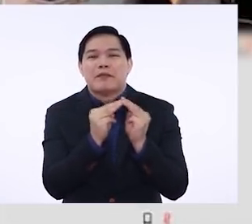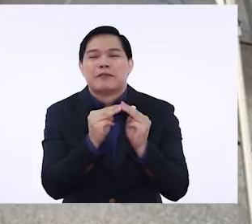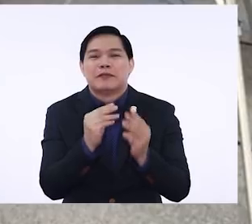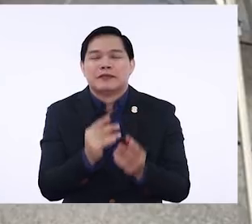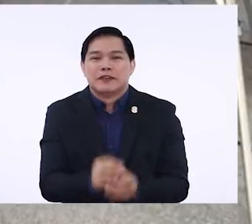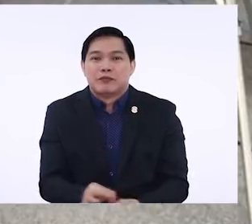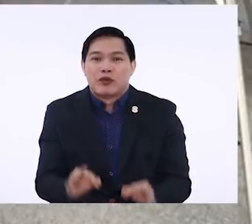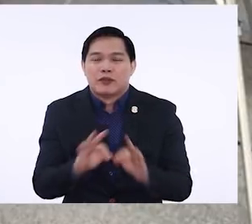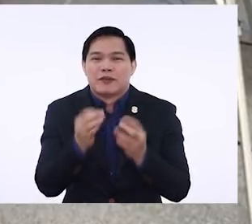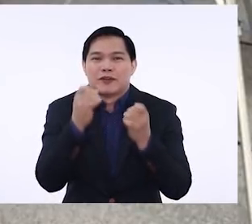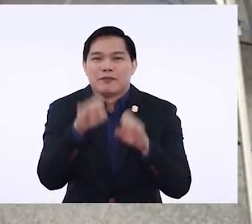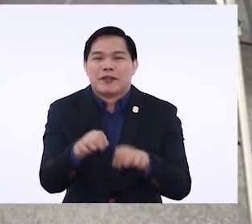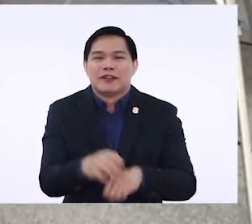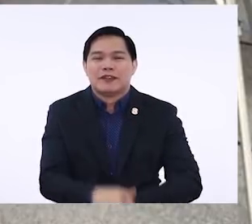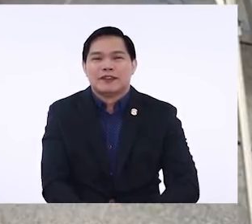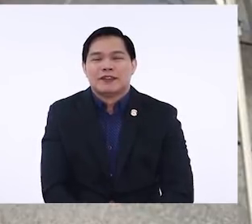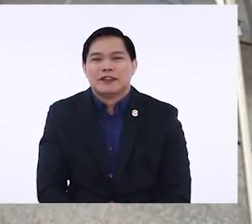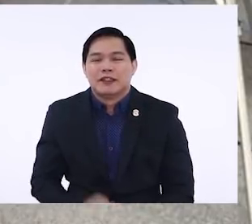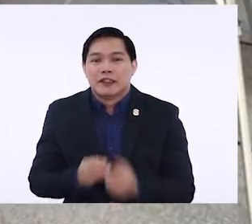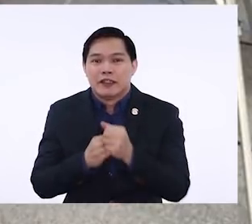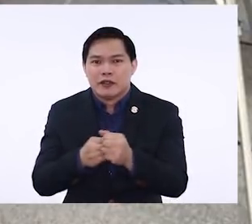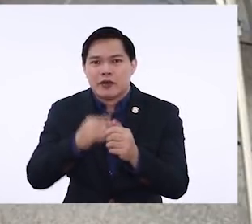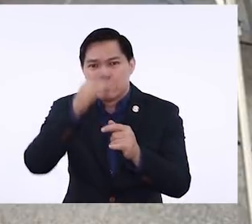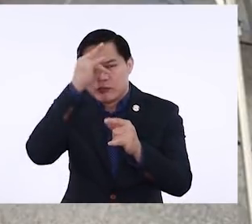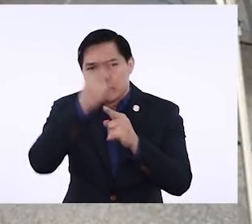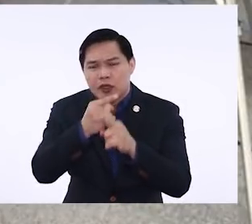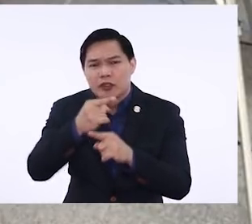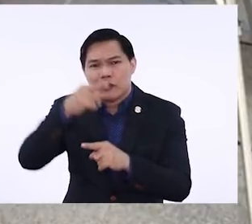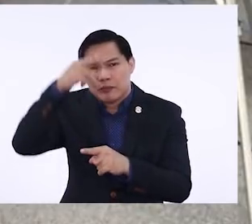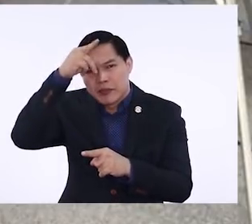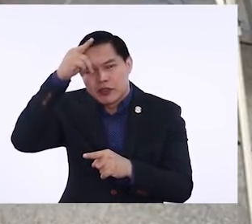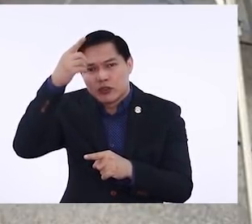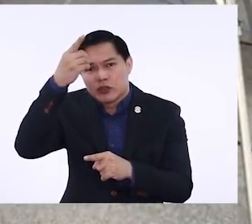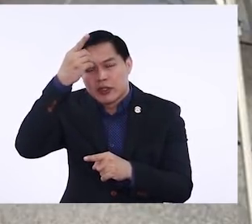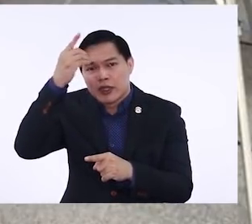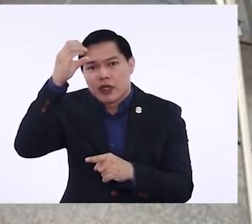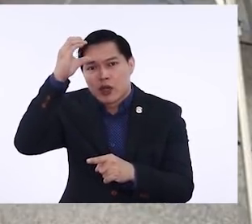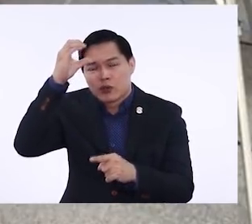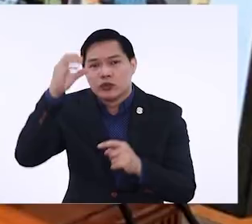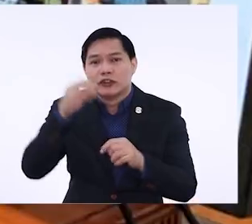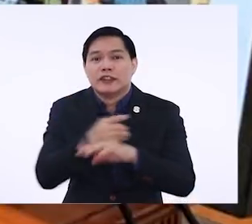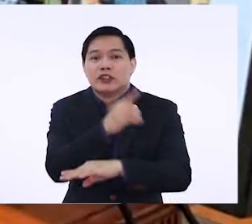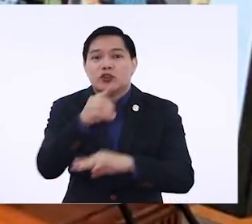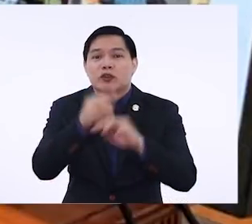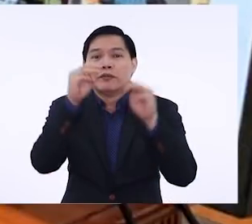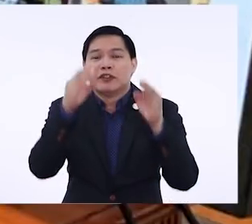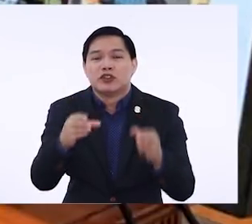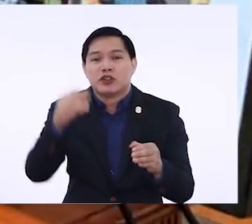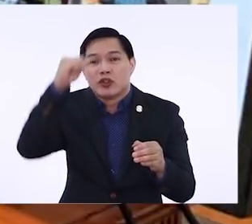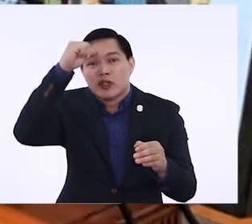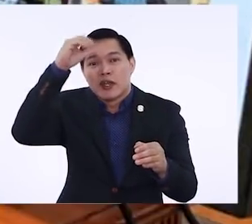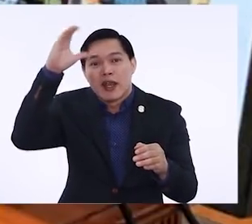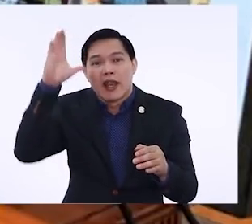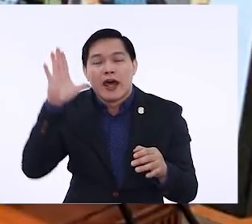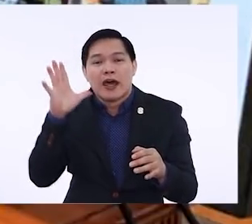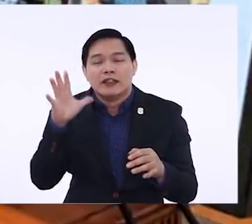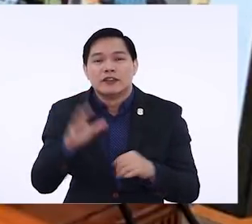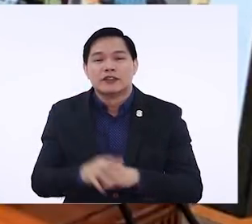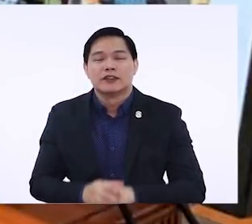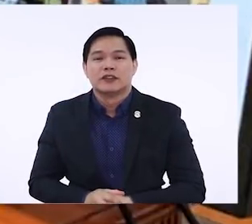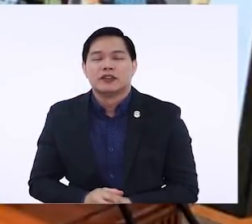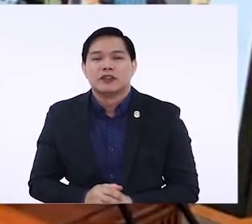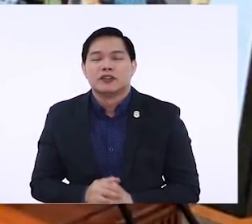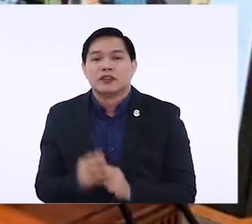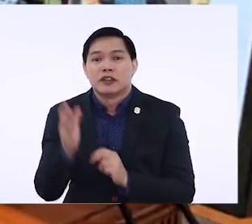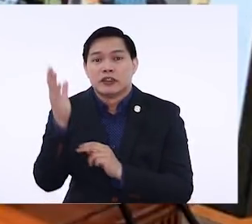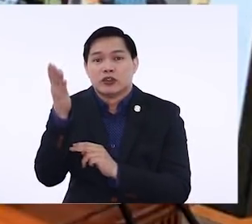event. The gathering was led by Brother Pedro de la Cruz Jr., the District Minister here in Alaska. He emphasized in the homily that the way